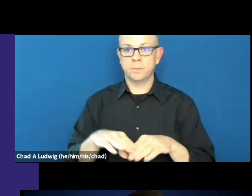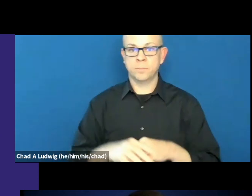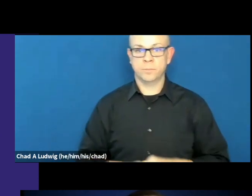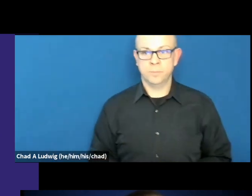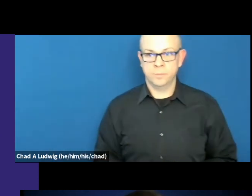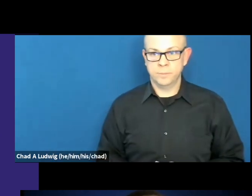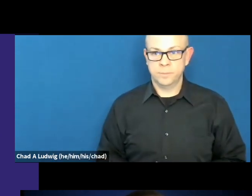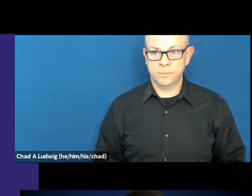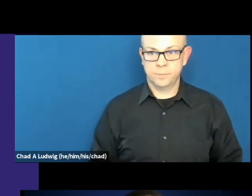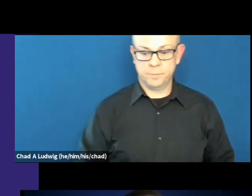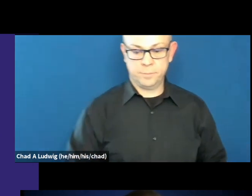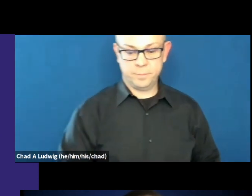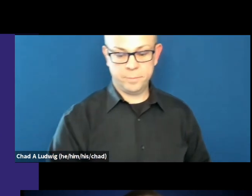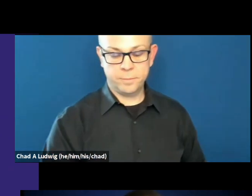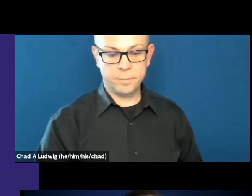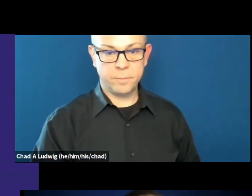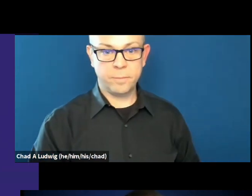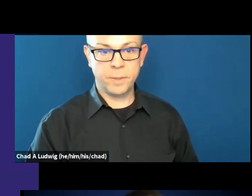Willamette Valley.